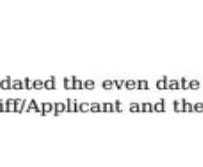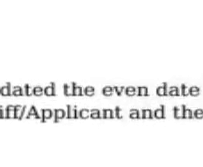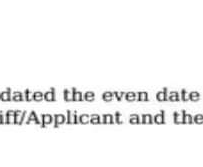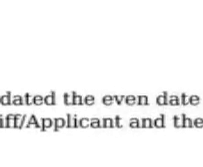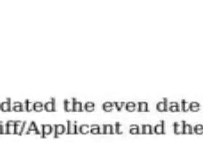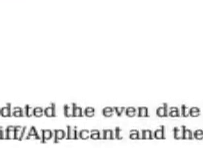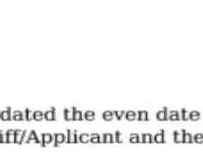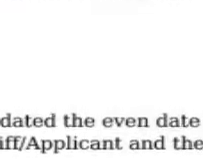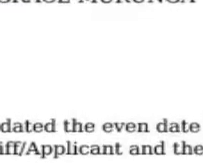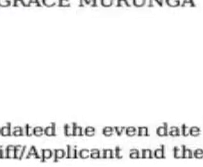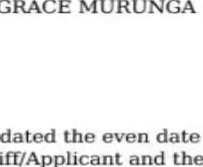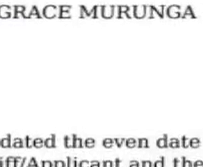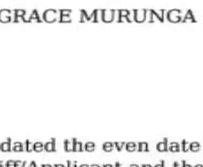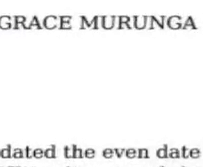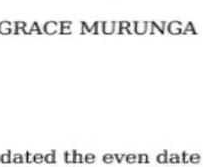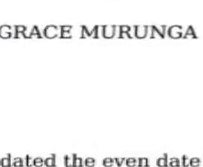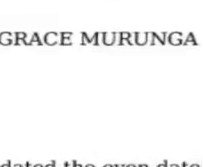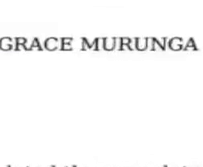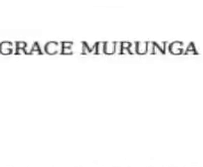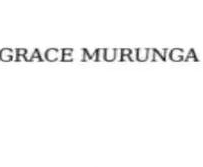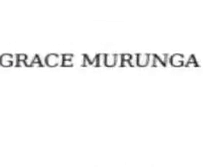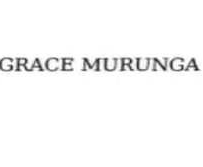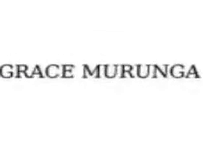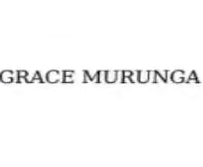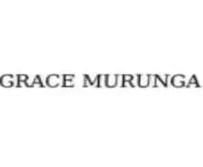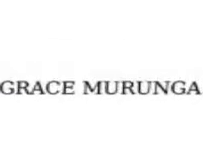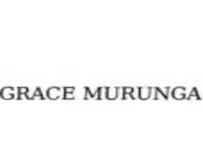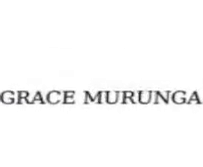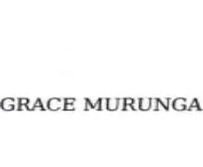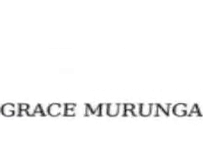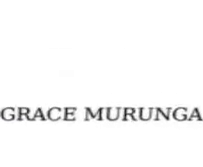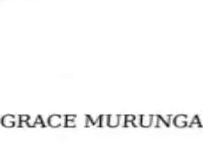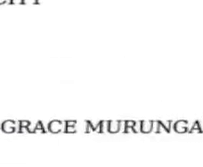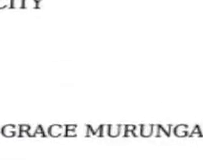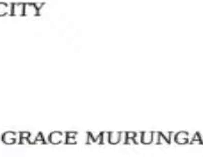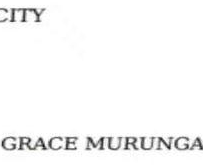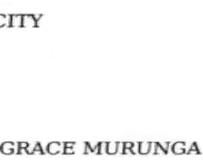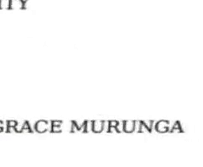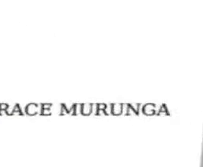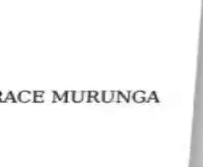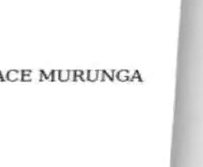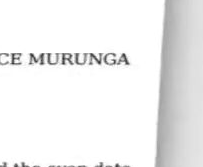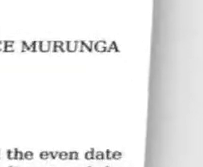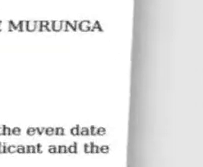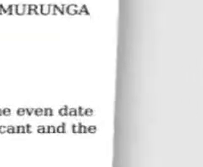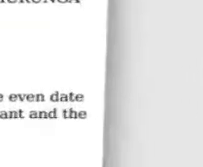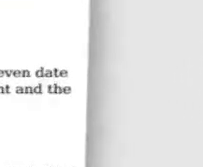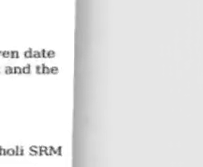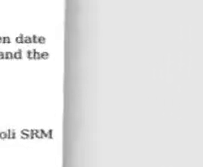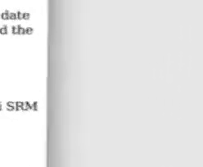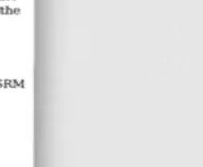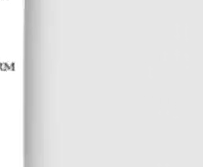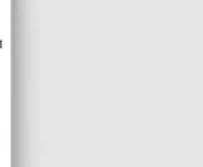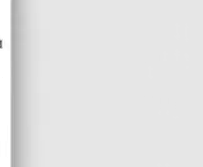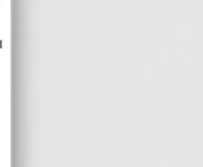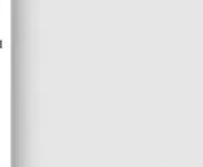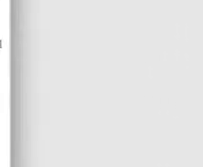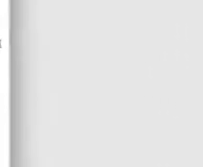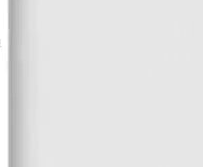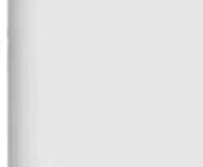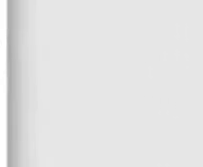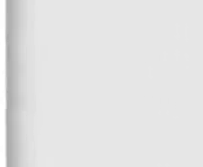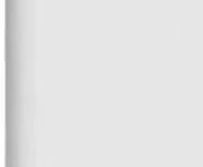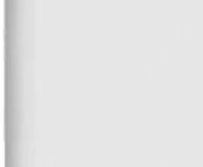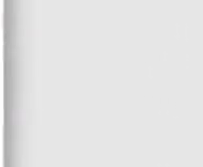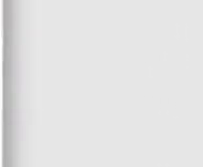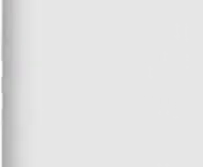the plaintiff, serves the MP's two wives, Christabel Murunga and Grace Murunga. Speaking to